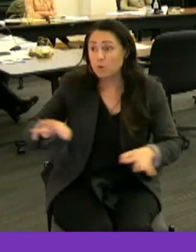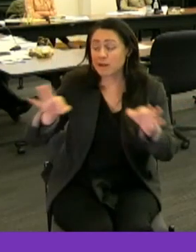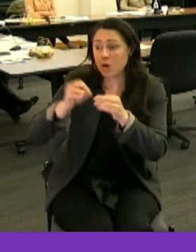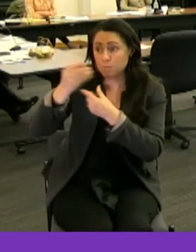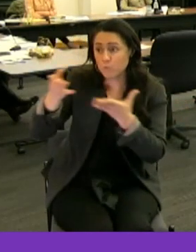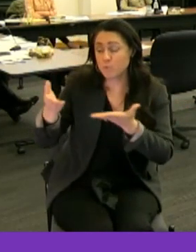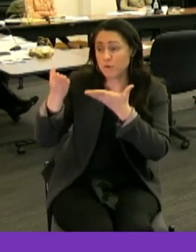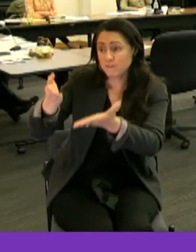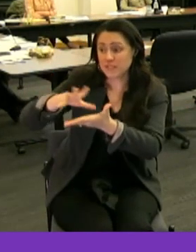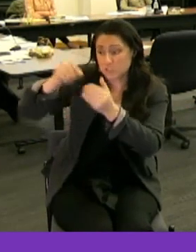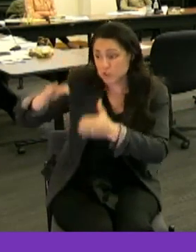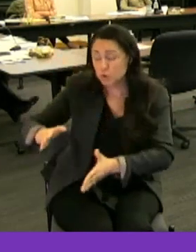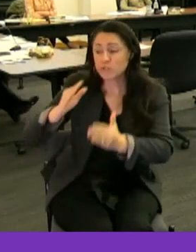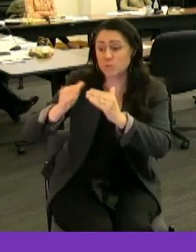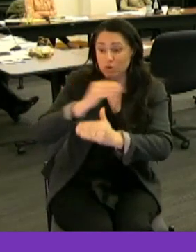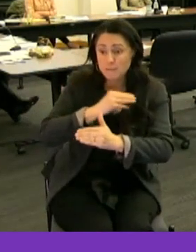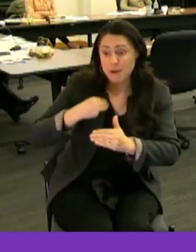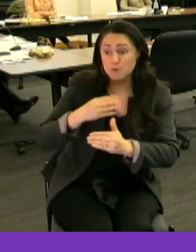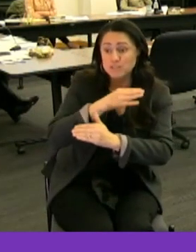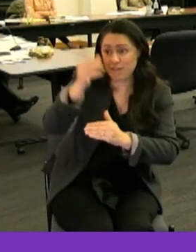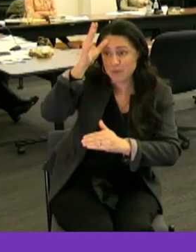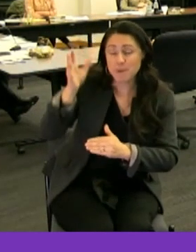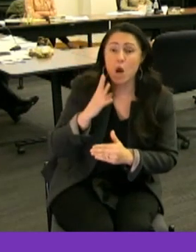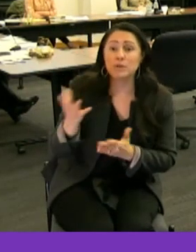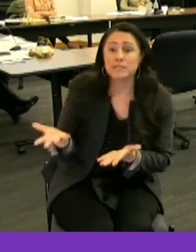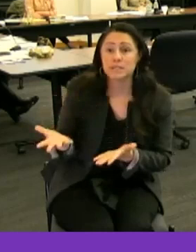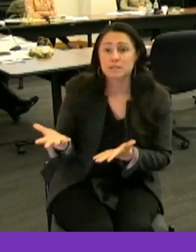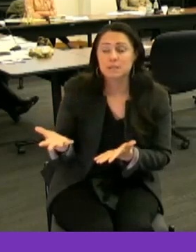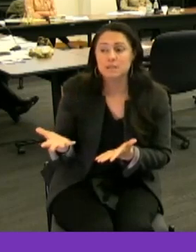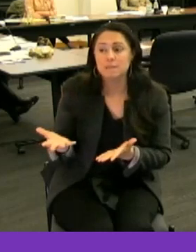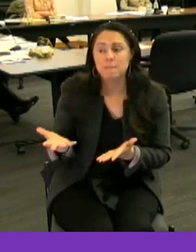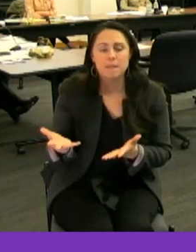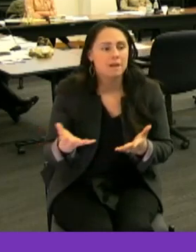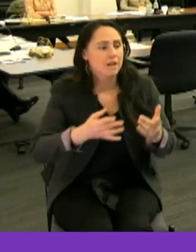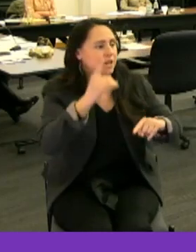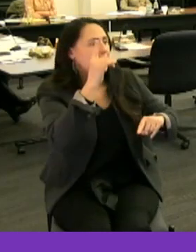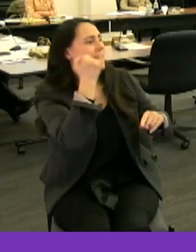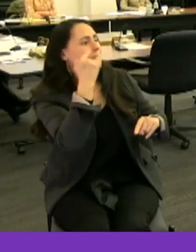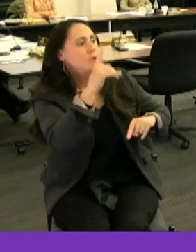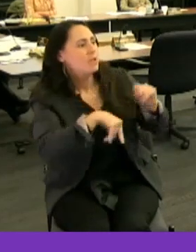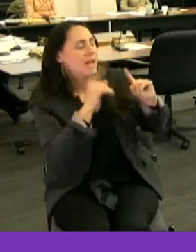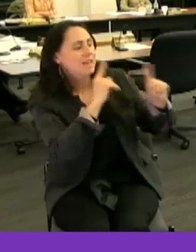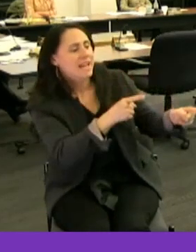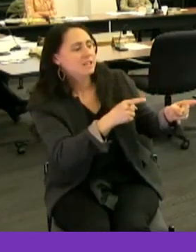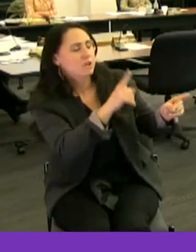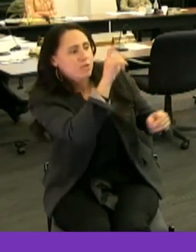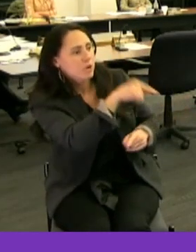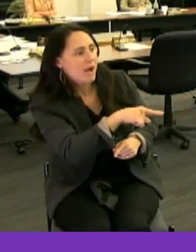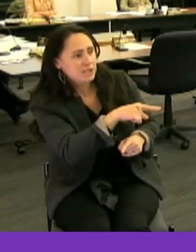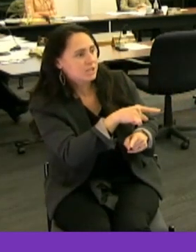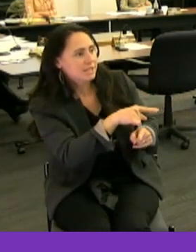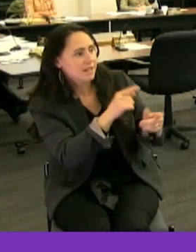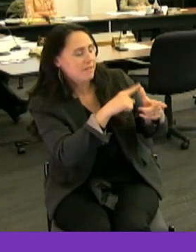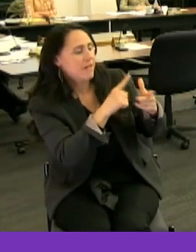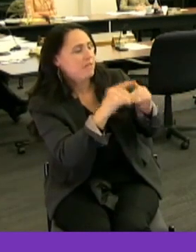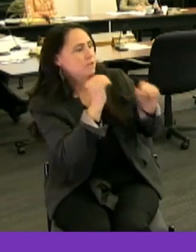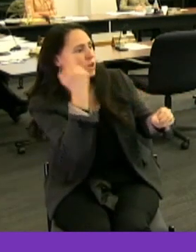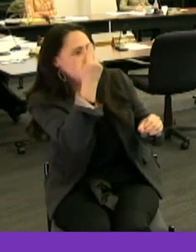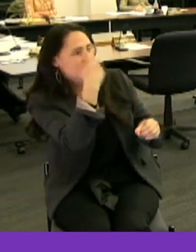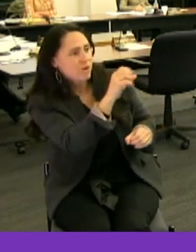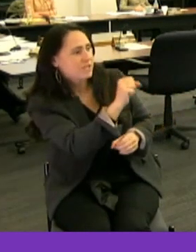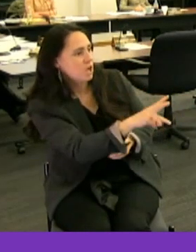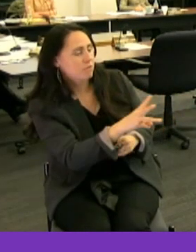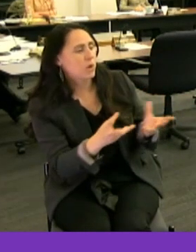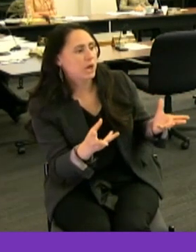to students, to community members, and to the parents. All right, well, You can't answer the question of what hole we're I answered plugging, the then question. there's no reason for the software.